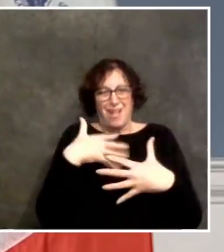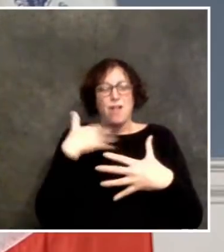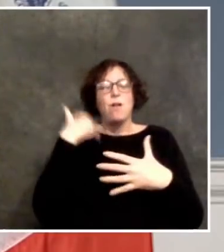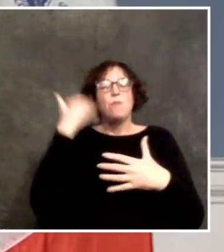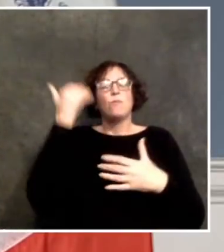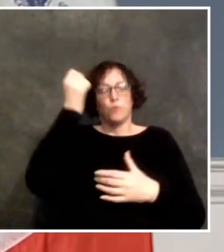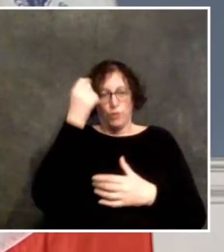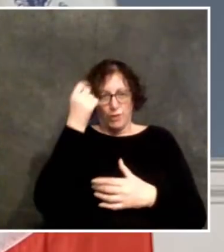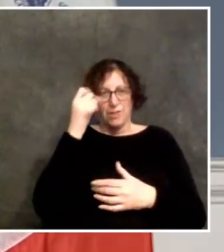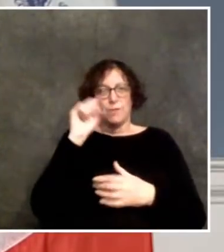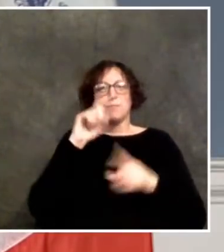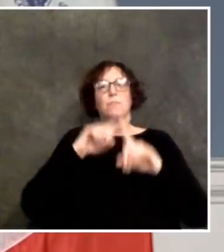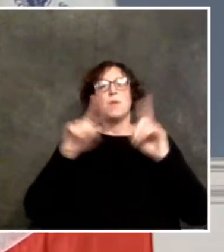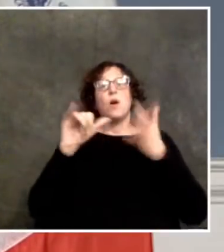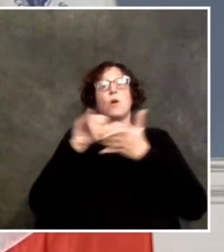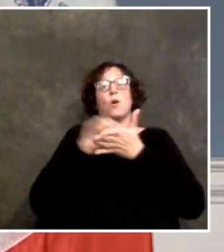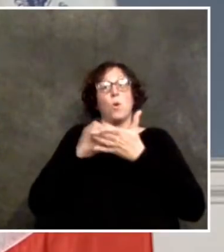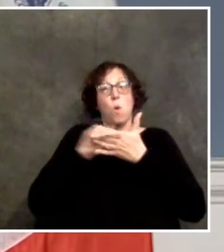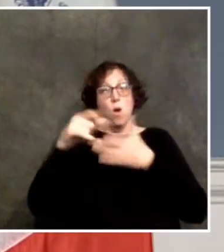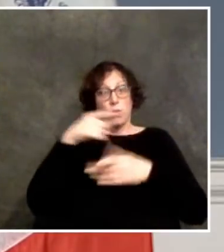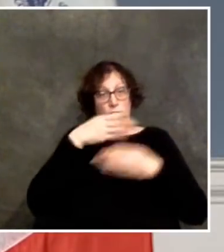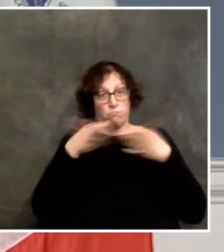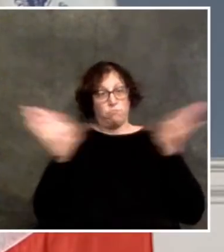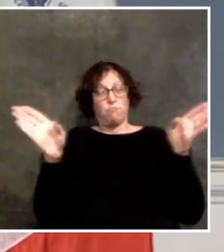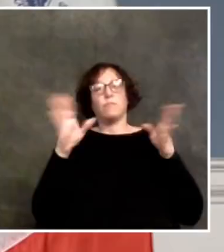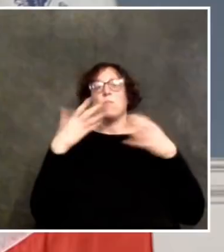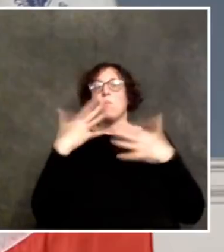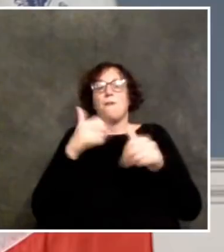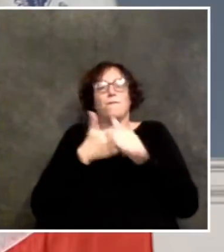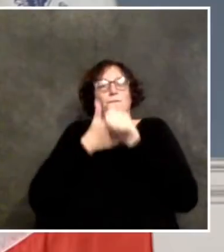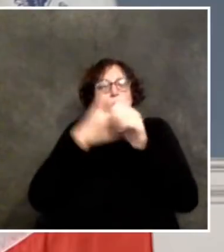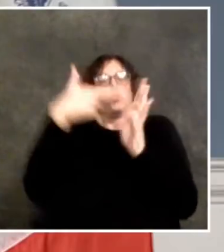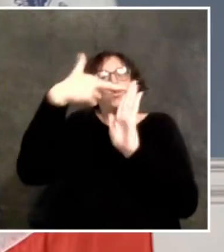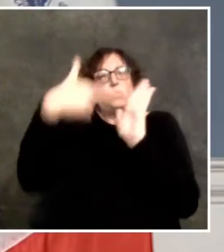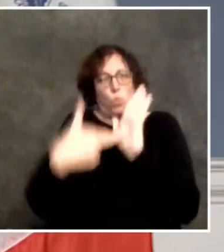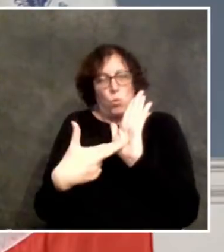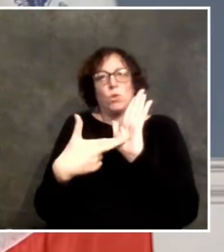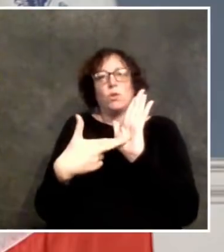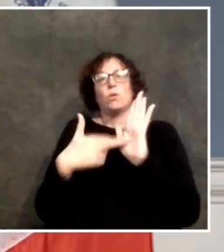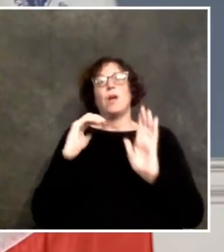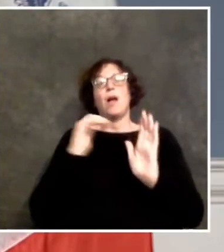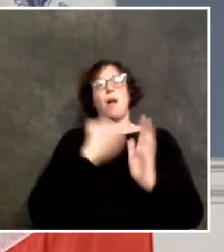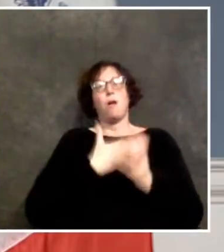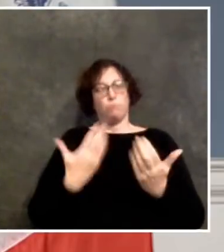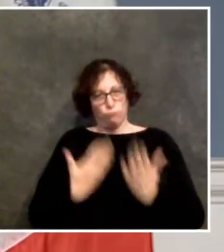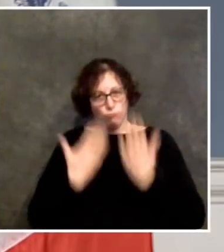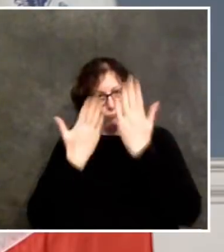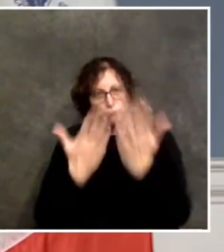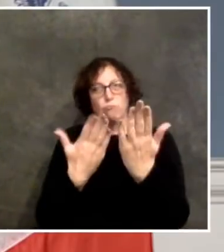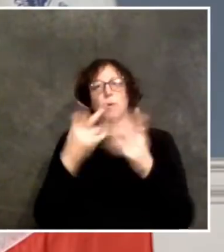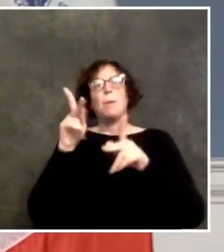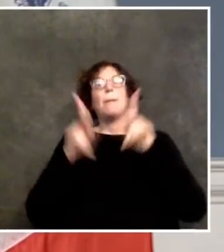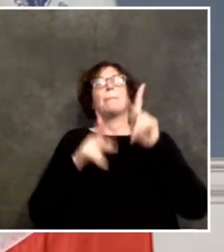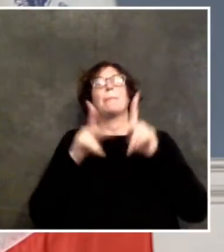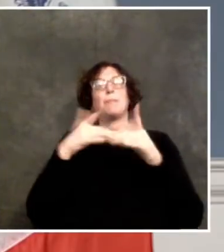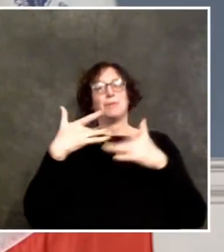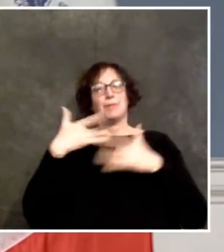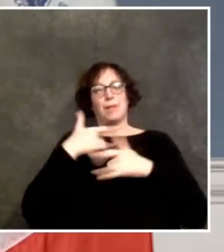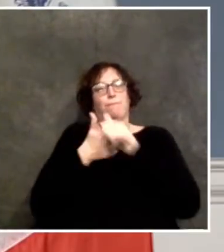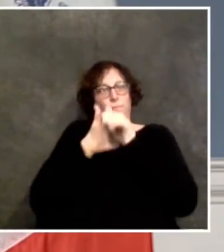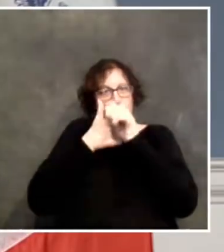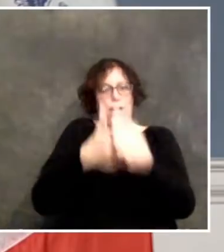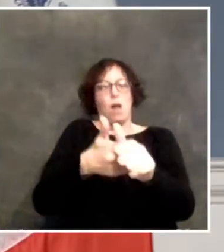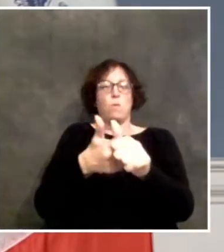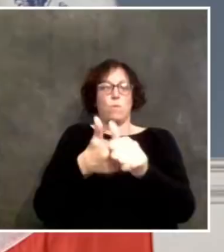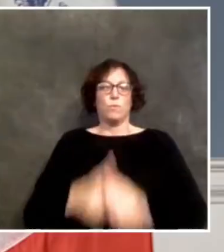compliance with the new rules that have been put out. I think people are, to some extent, you got to respect